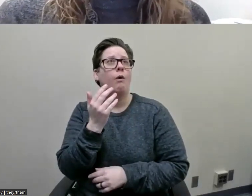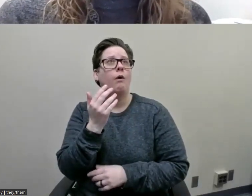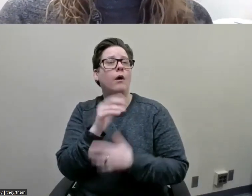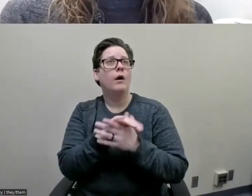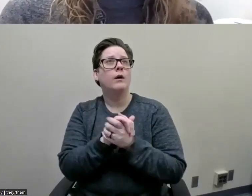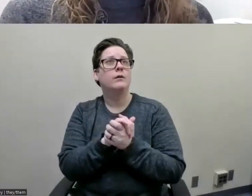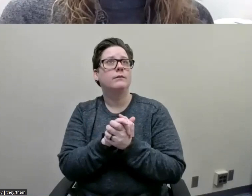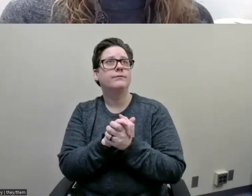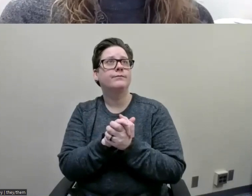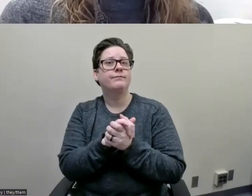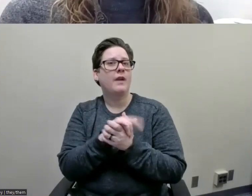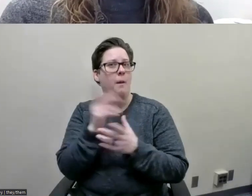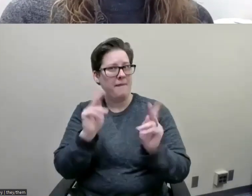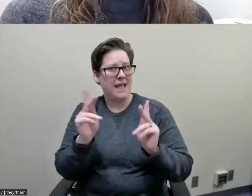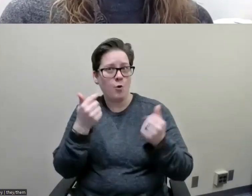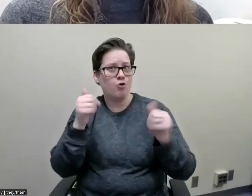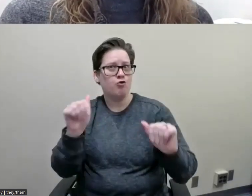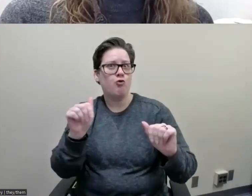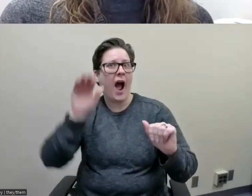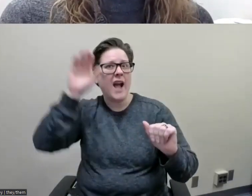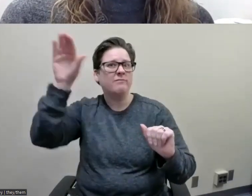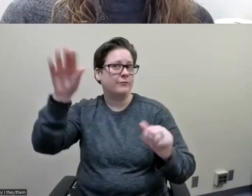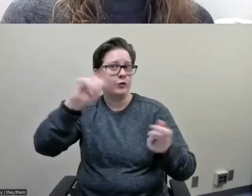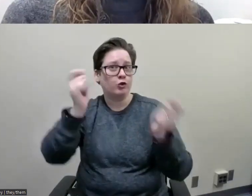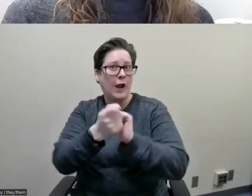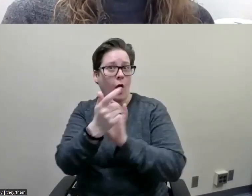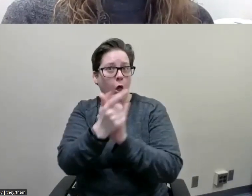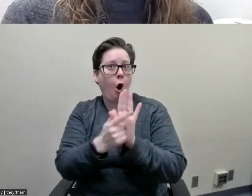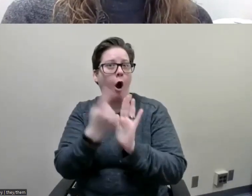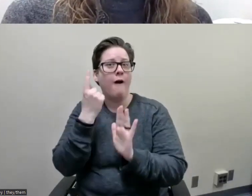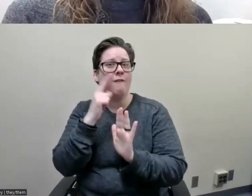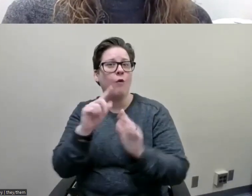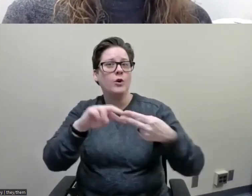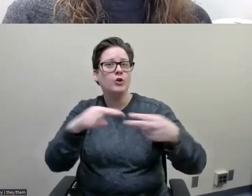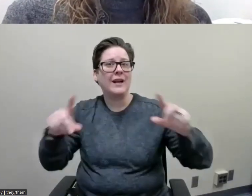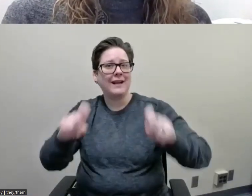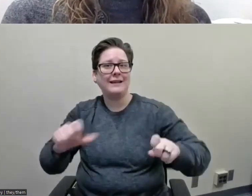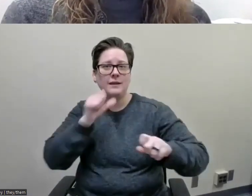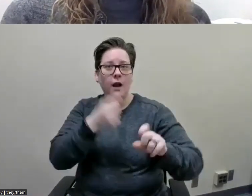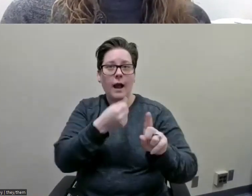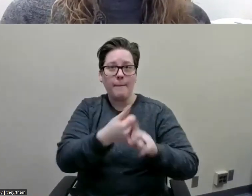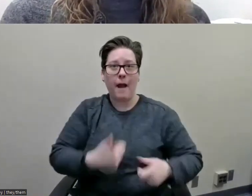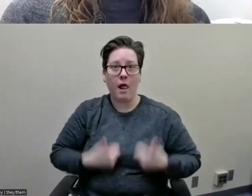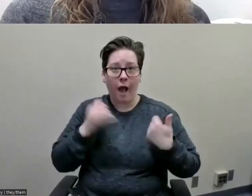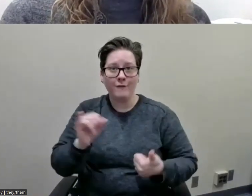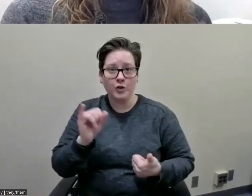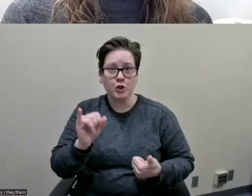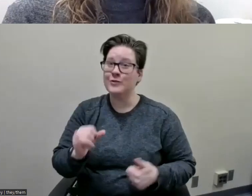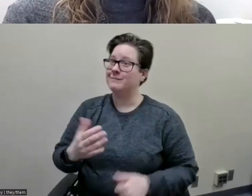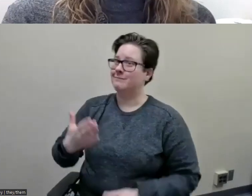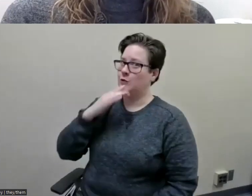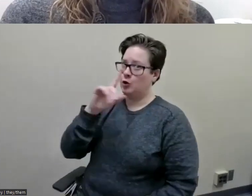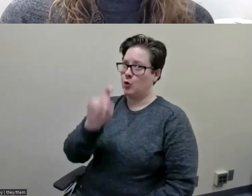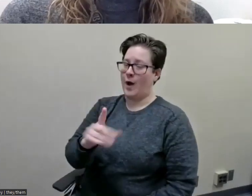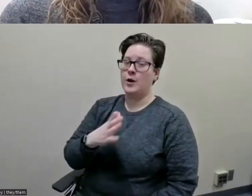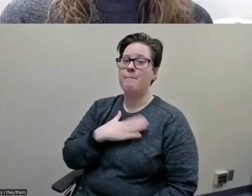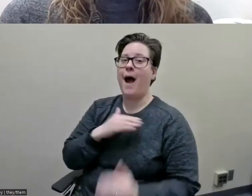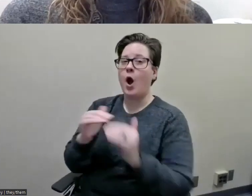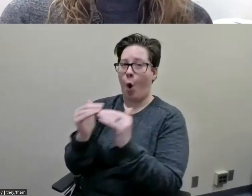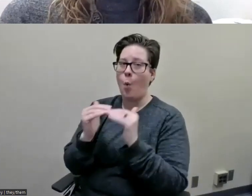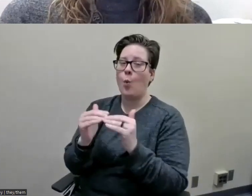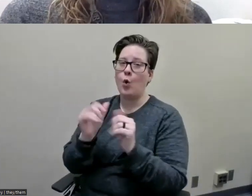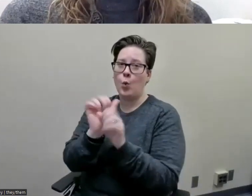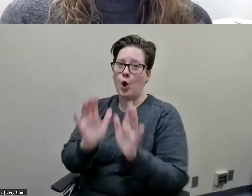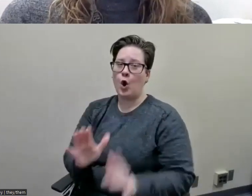affecting life insurance? That's a great question. So my colleague Megan is actually, she's written